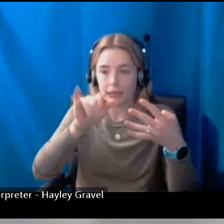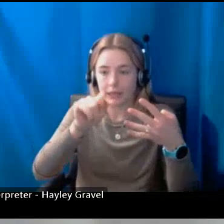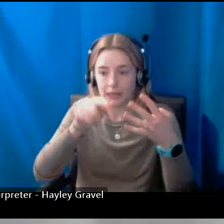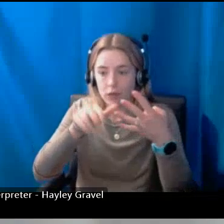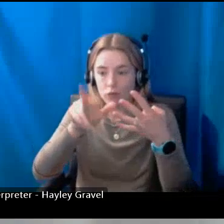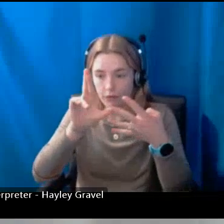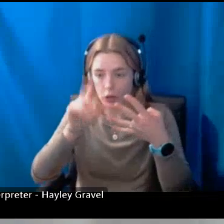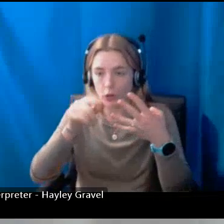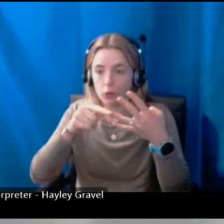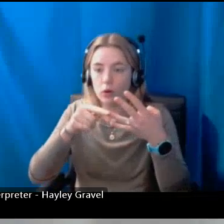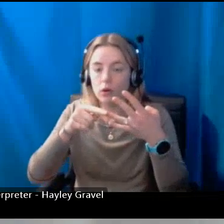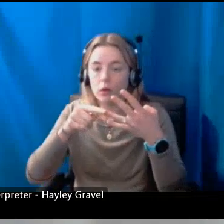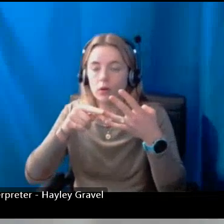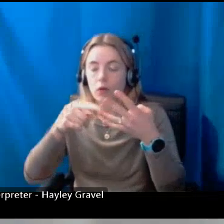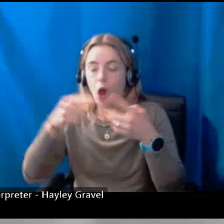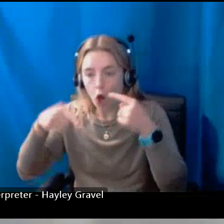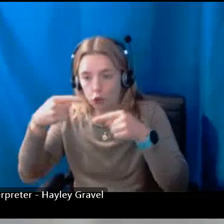Okay.